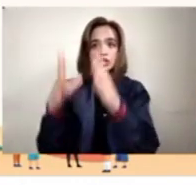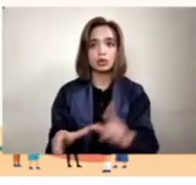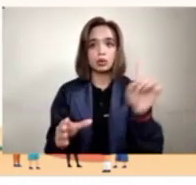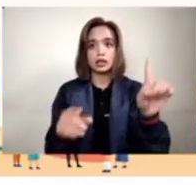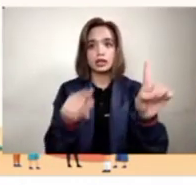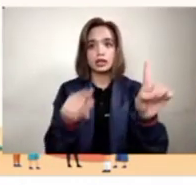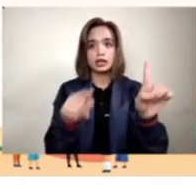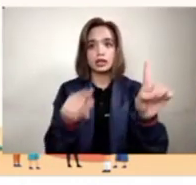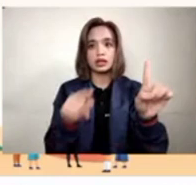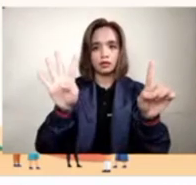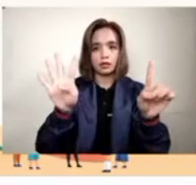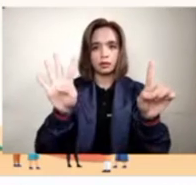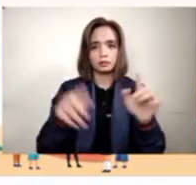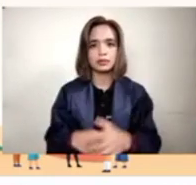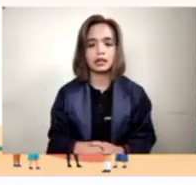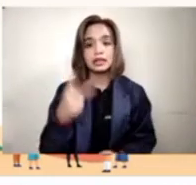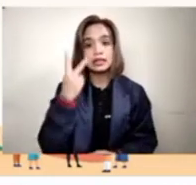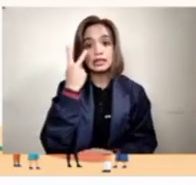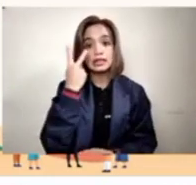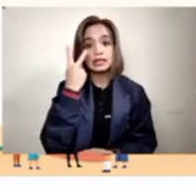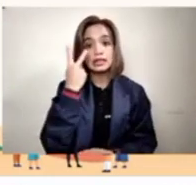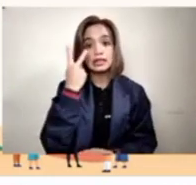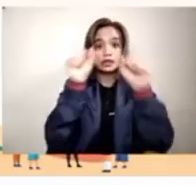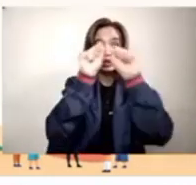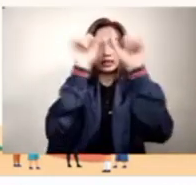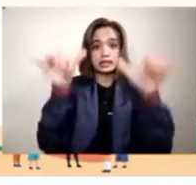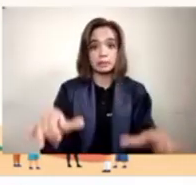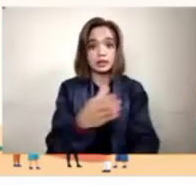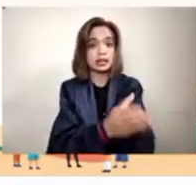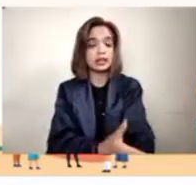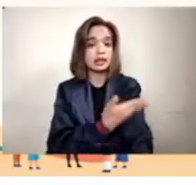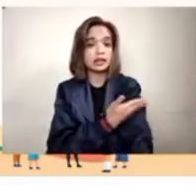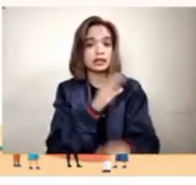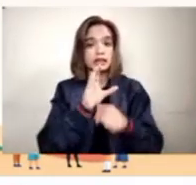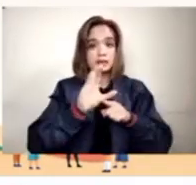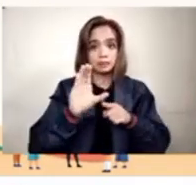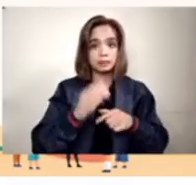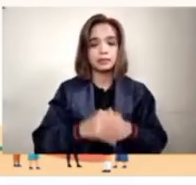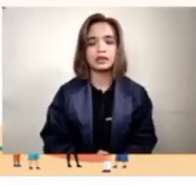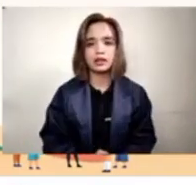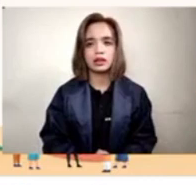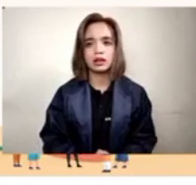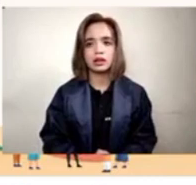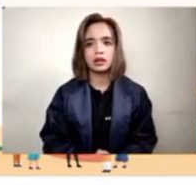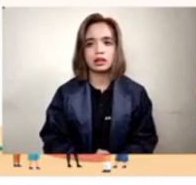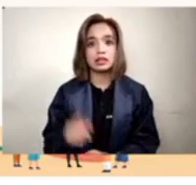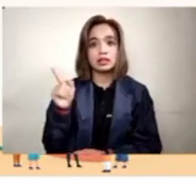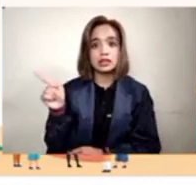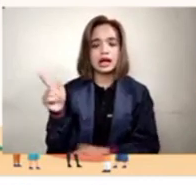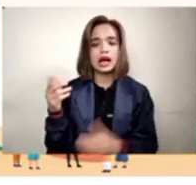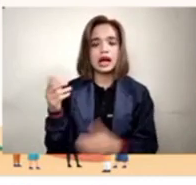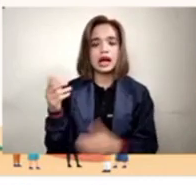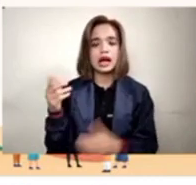teacher 1, 2, 4. In this career progression system, the features